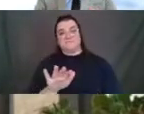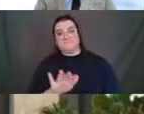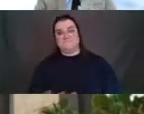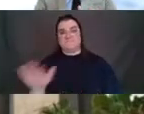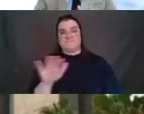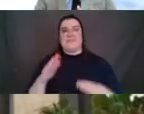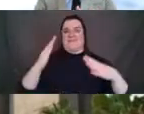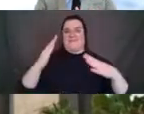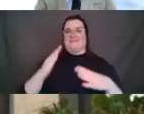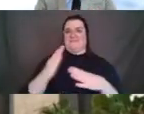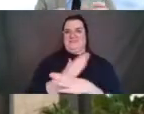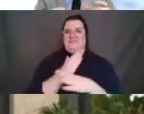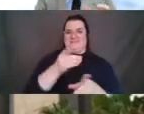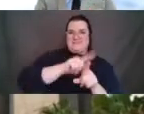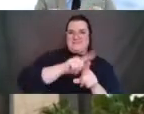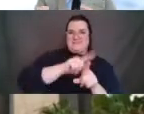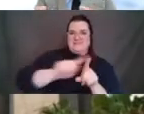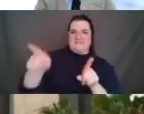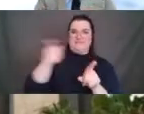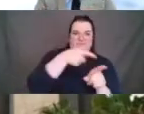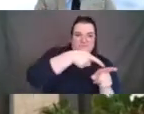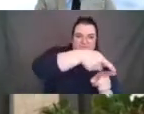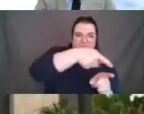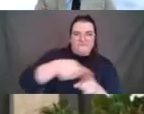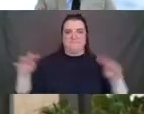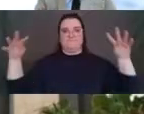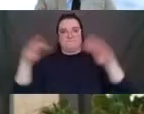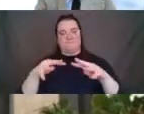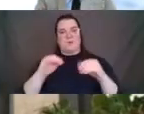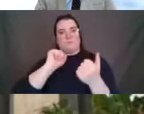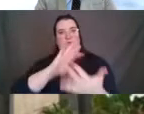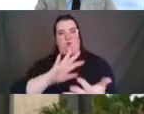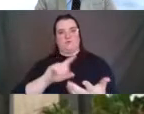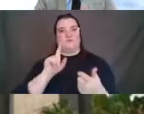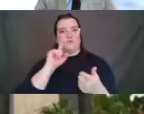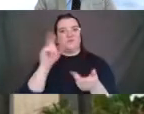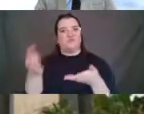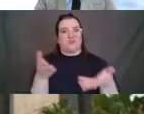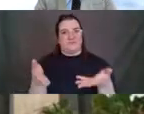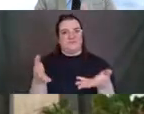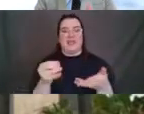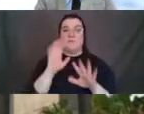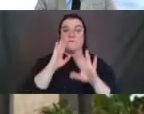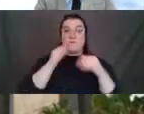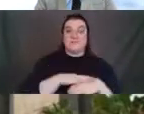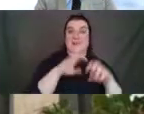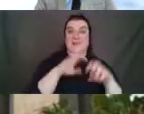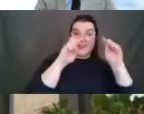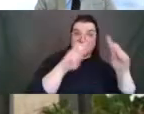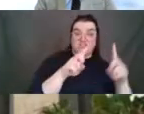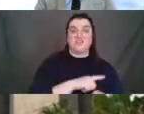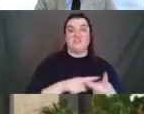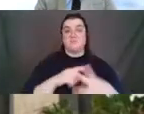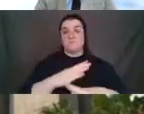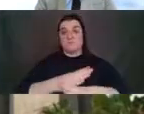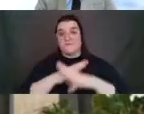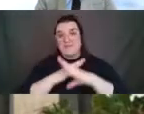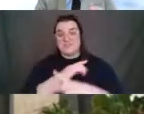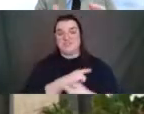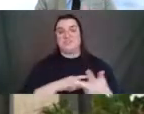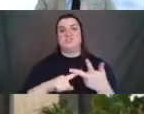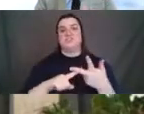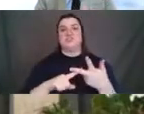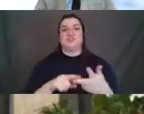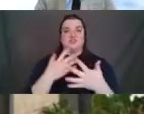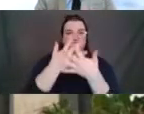interprofessional approach to our services, and we really focus on the domains of education, prevention, screening, assessment, and intervention,